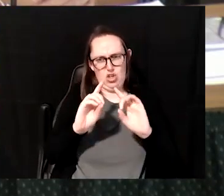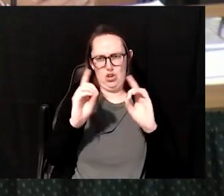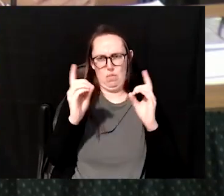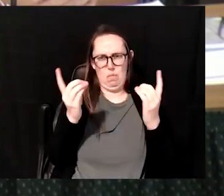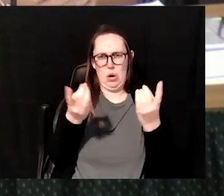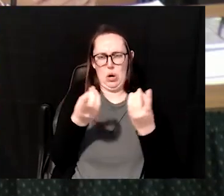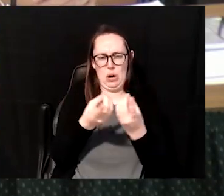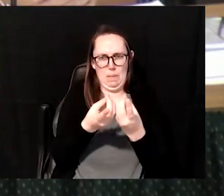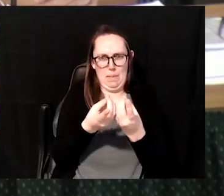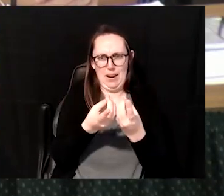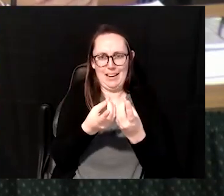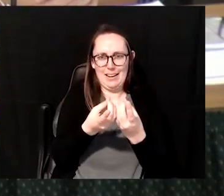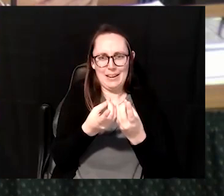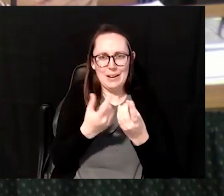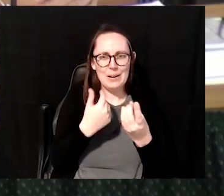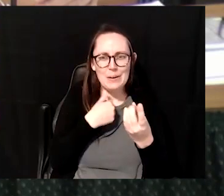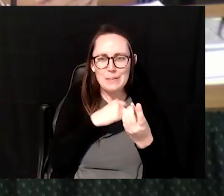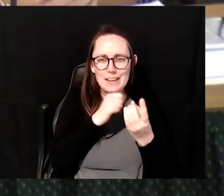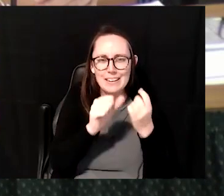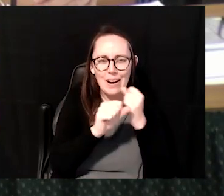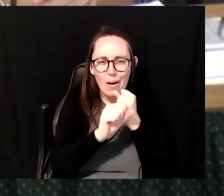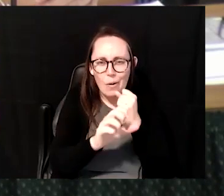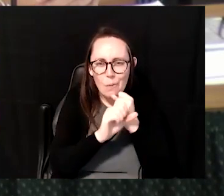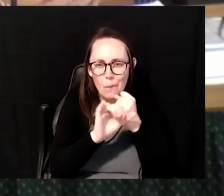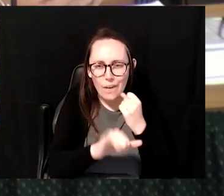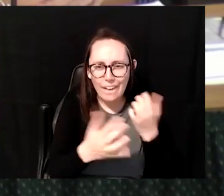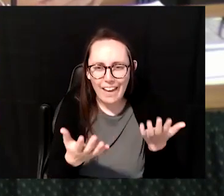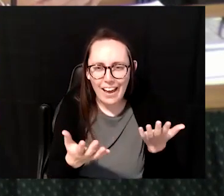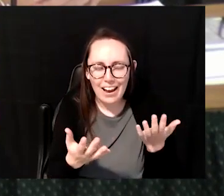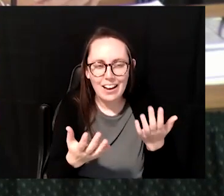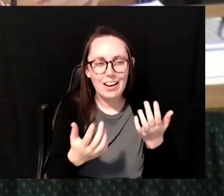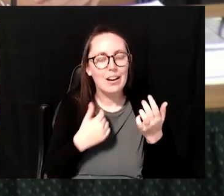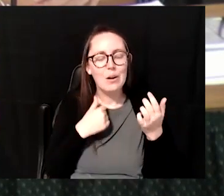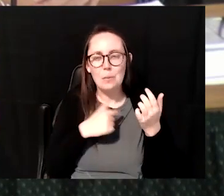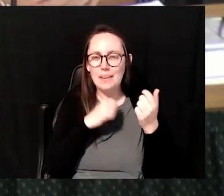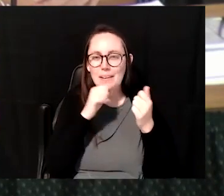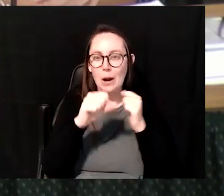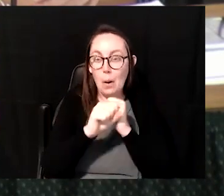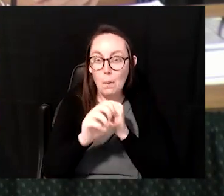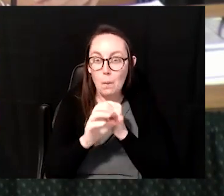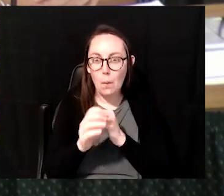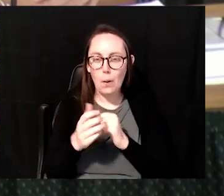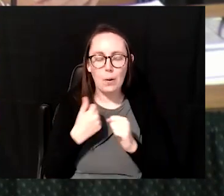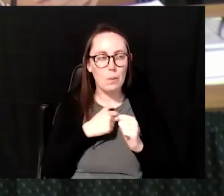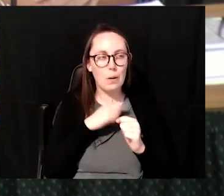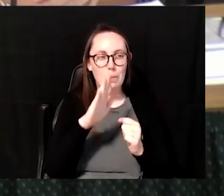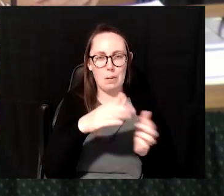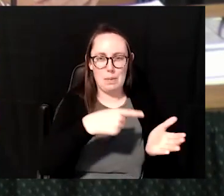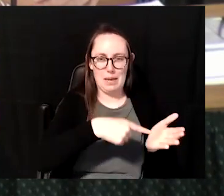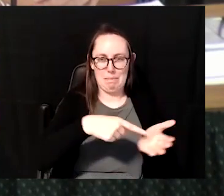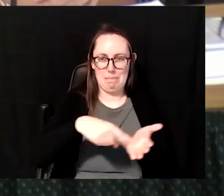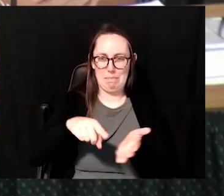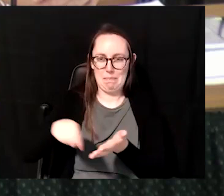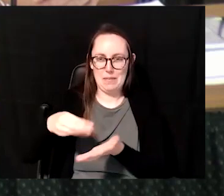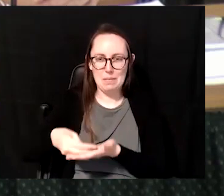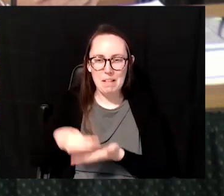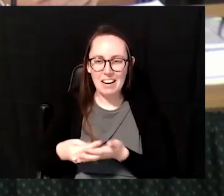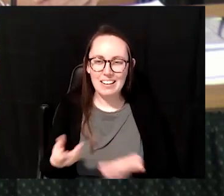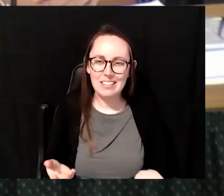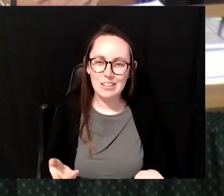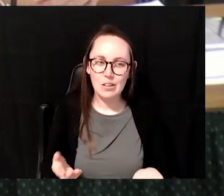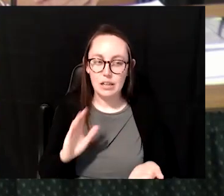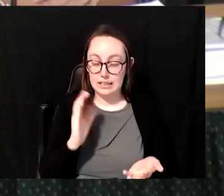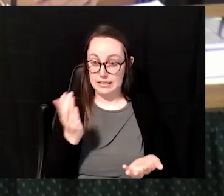we haven't even warned that we're going to be spending this money so it seems like there's been some conversation that's that didn't